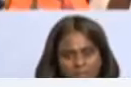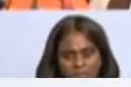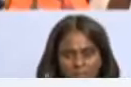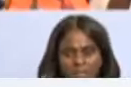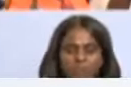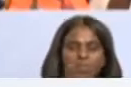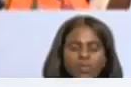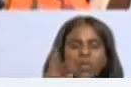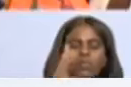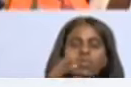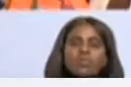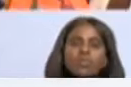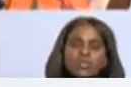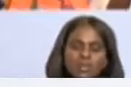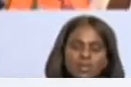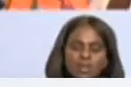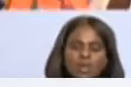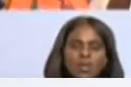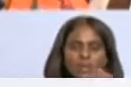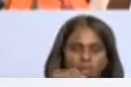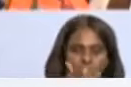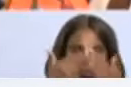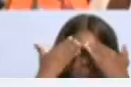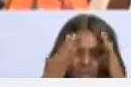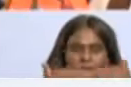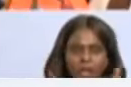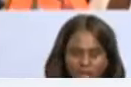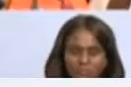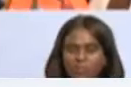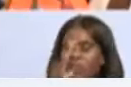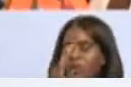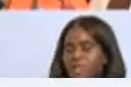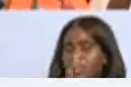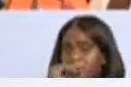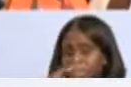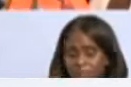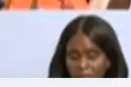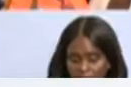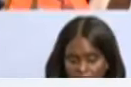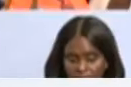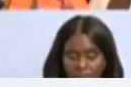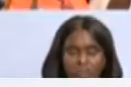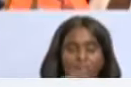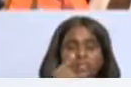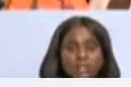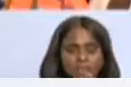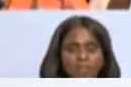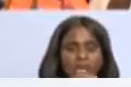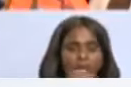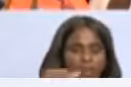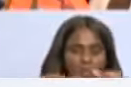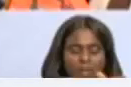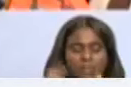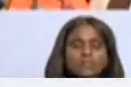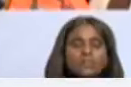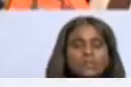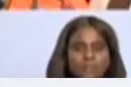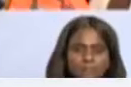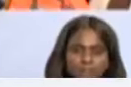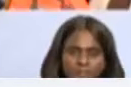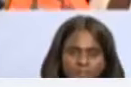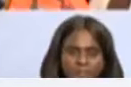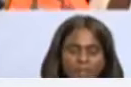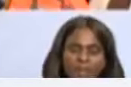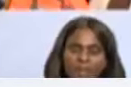continue. As you are aware, Madam Speaker, by December this year, agricultural services,